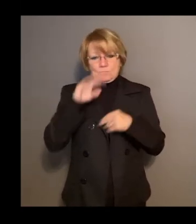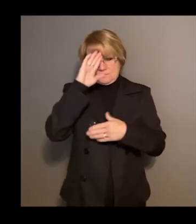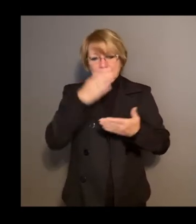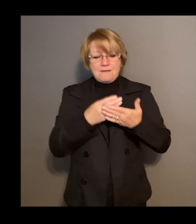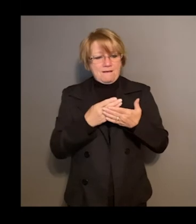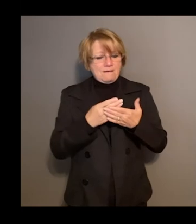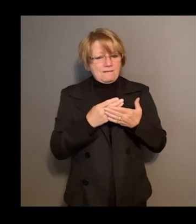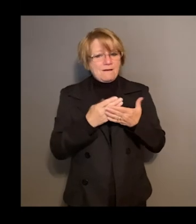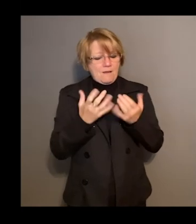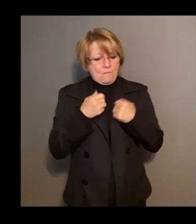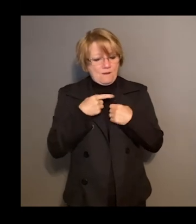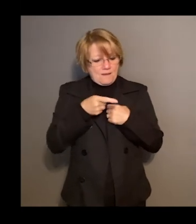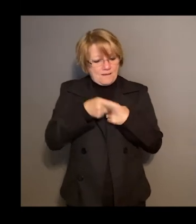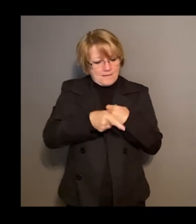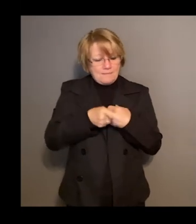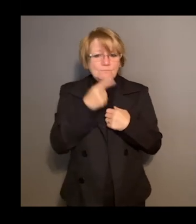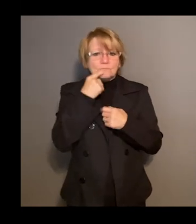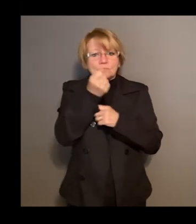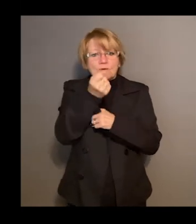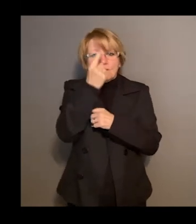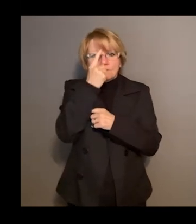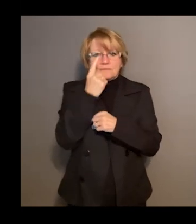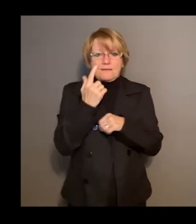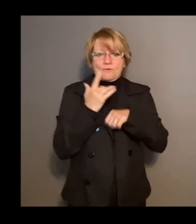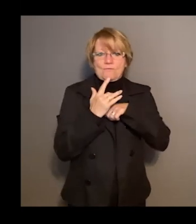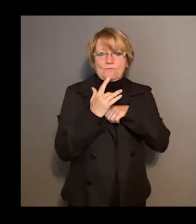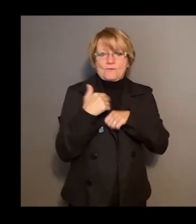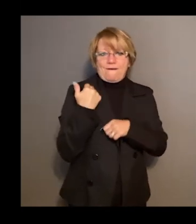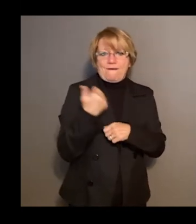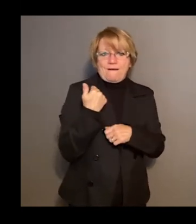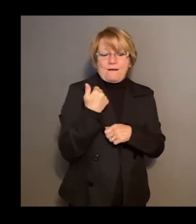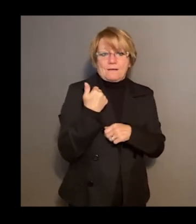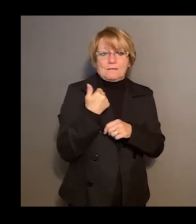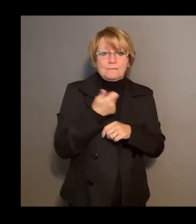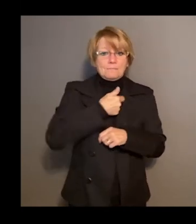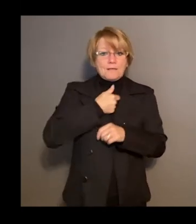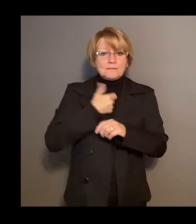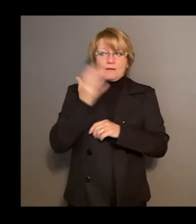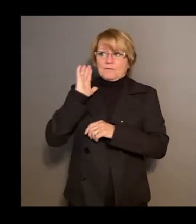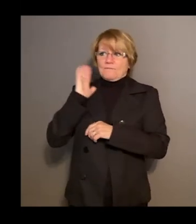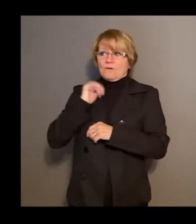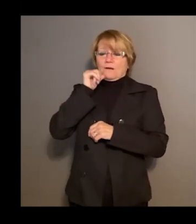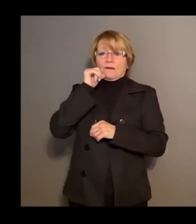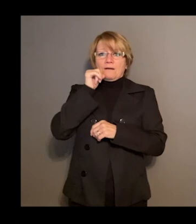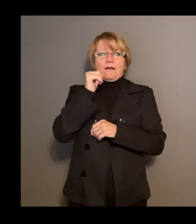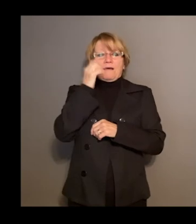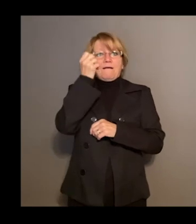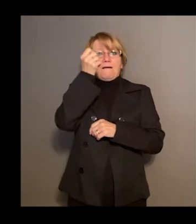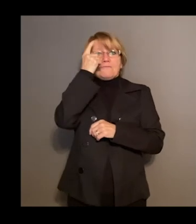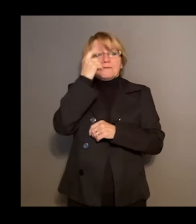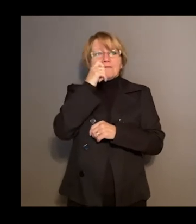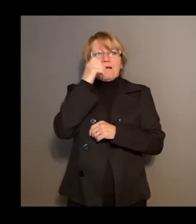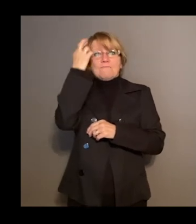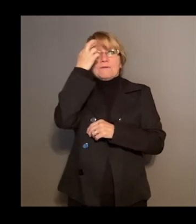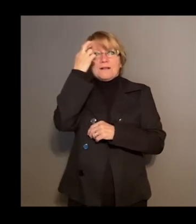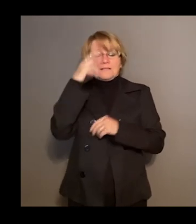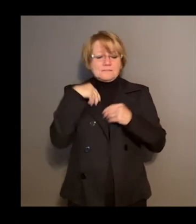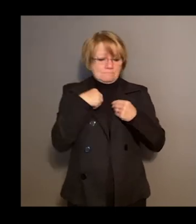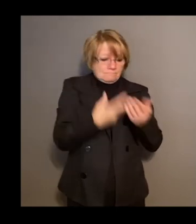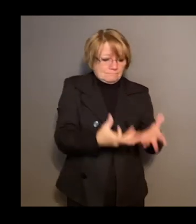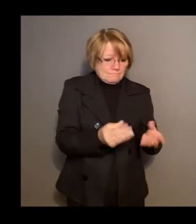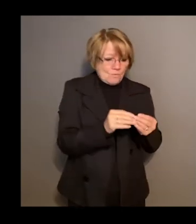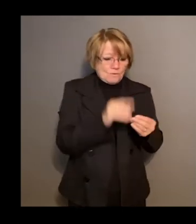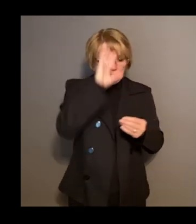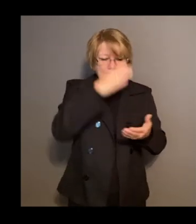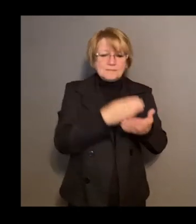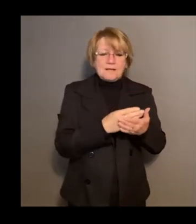own son, there's things that I want him to understand at a young age, and that I might have not understood at a young age. So it's like I definitely do